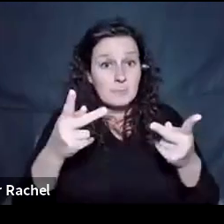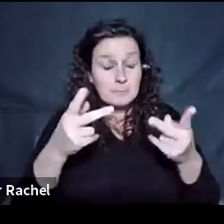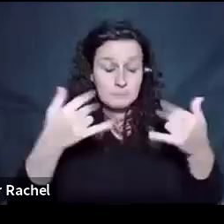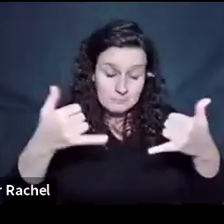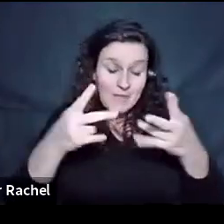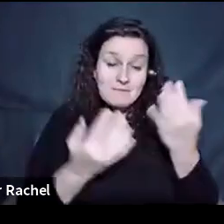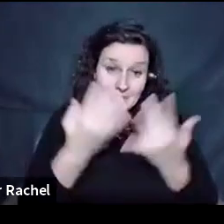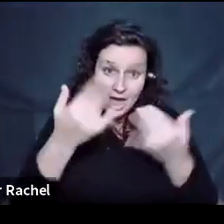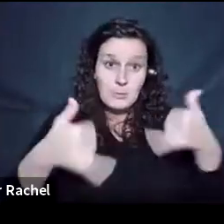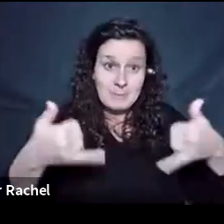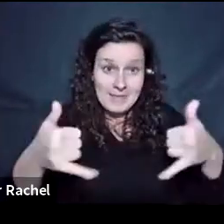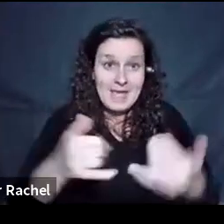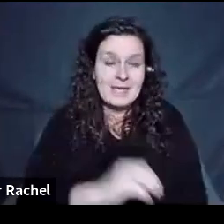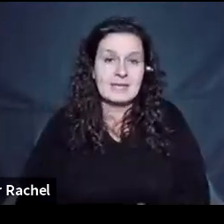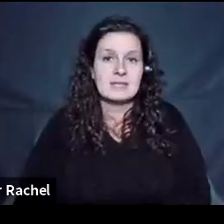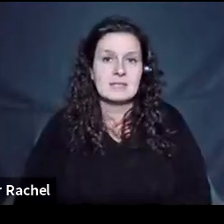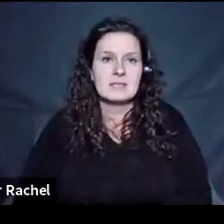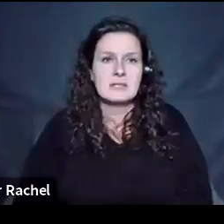And